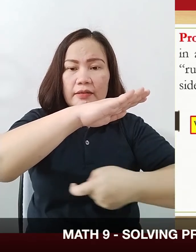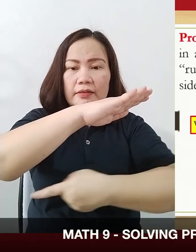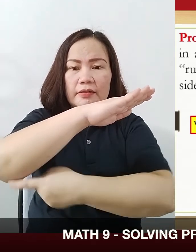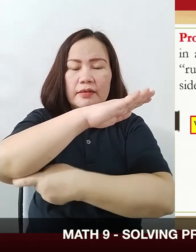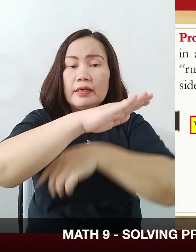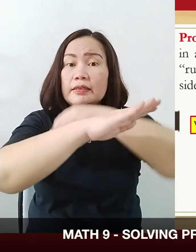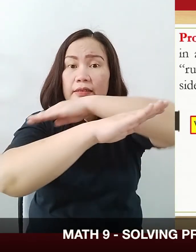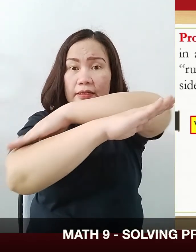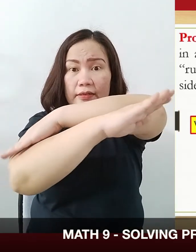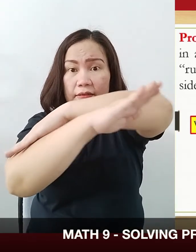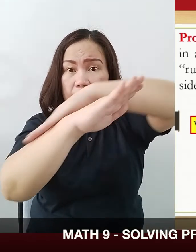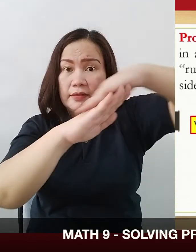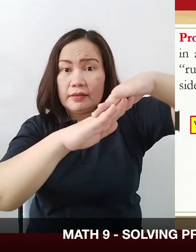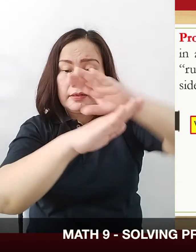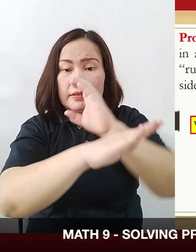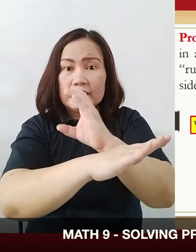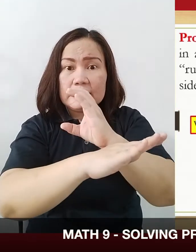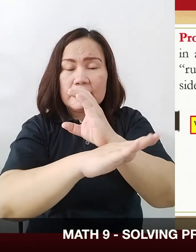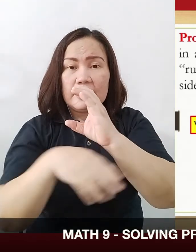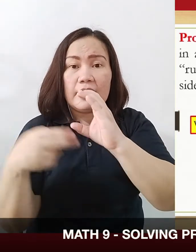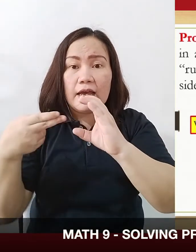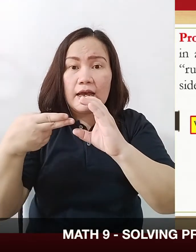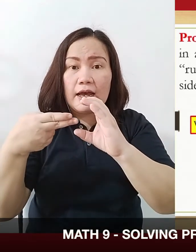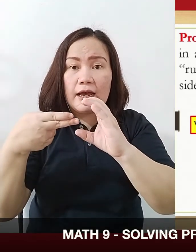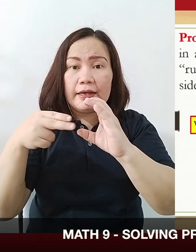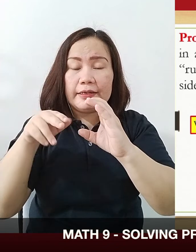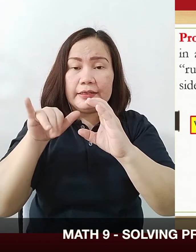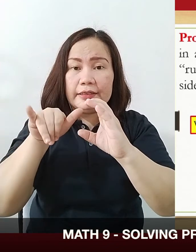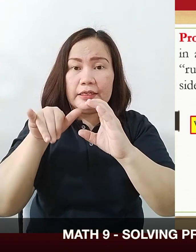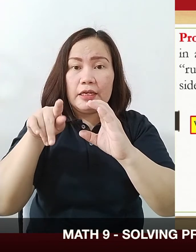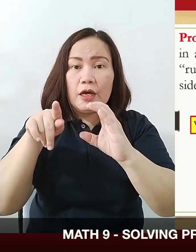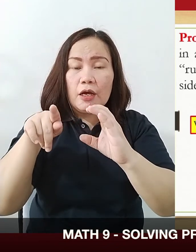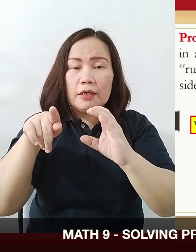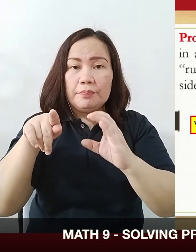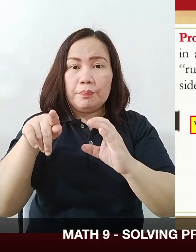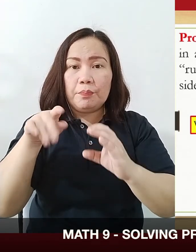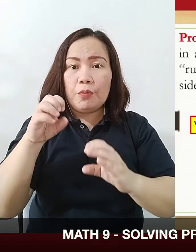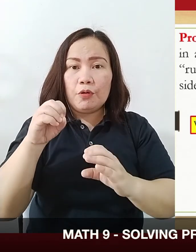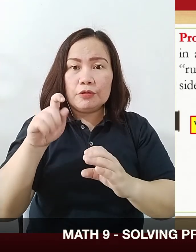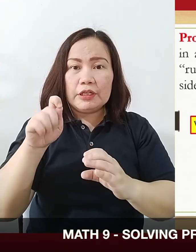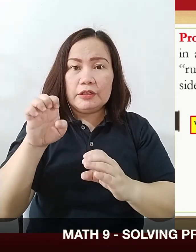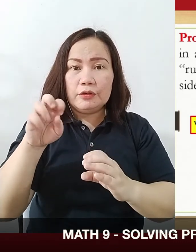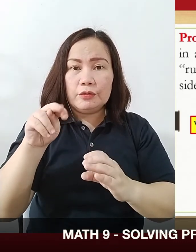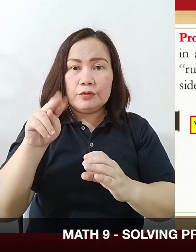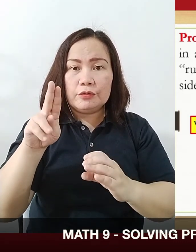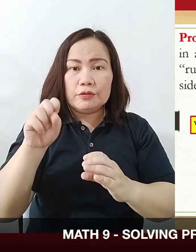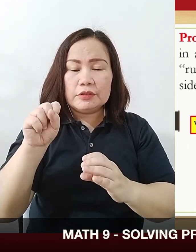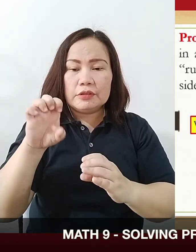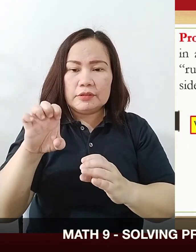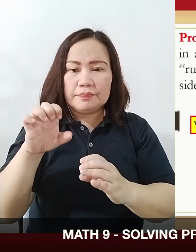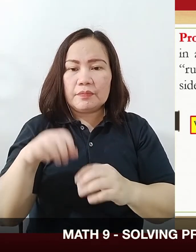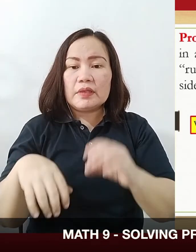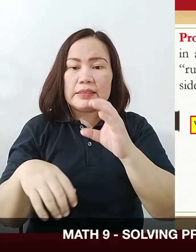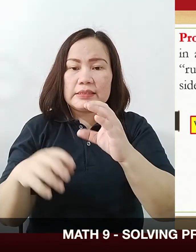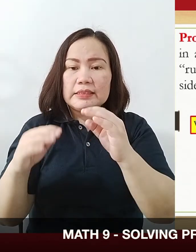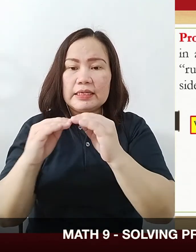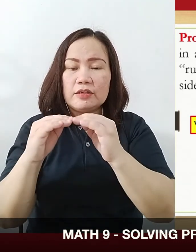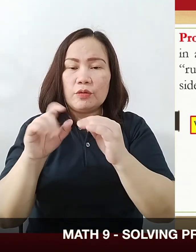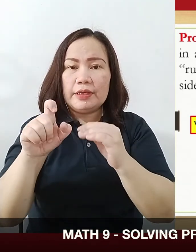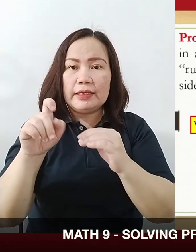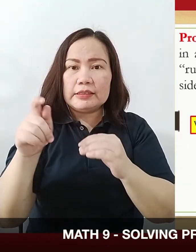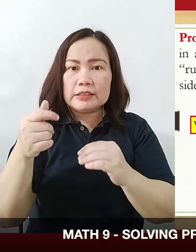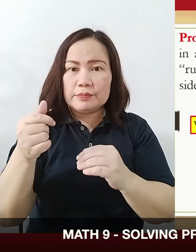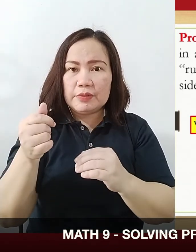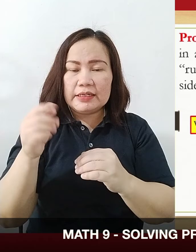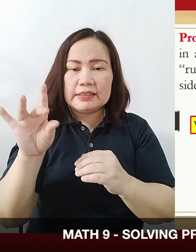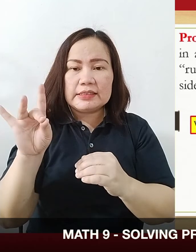is your hypotenuse, that is 8 meters longer than the rise. And this is the length